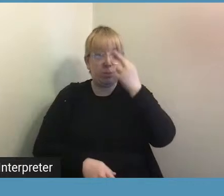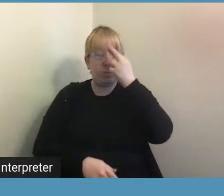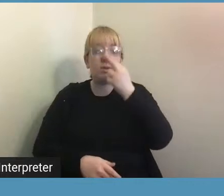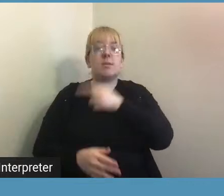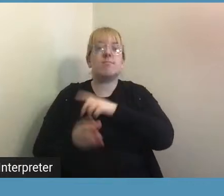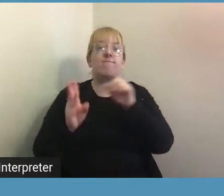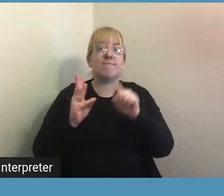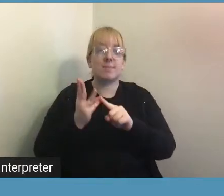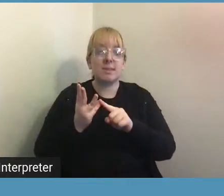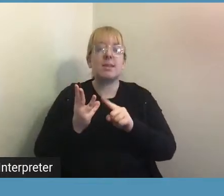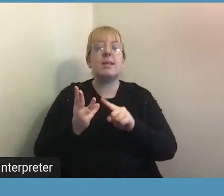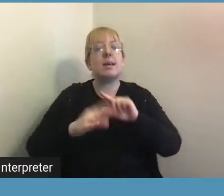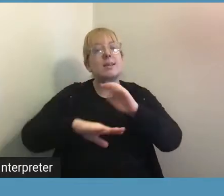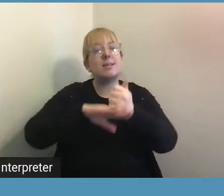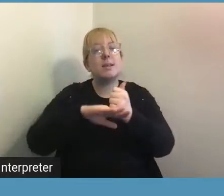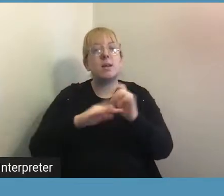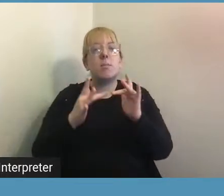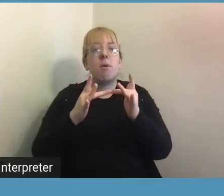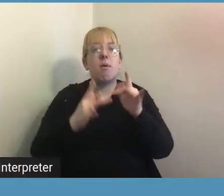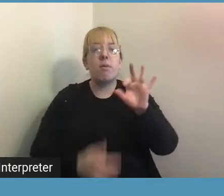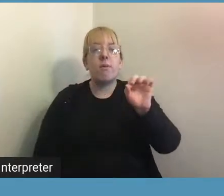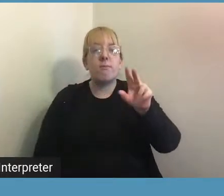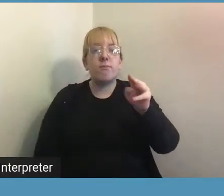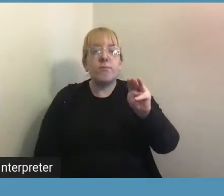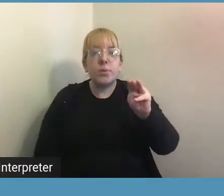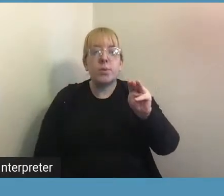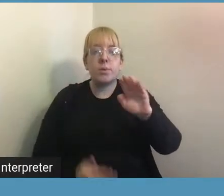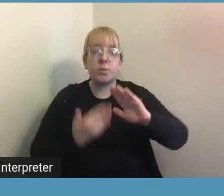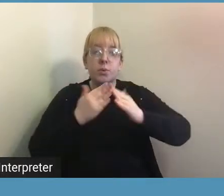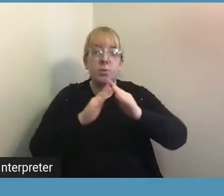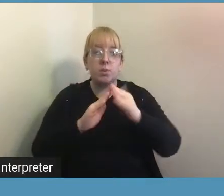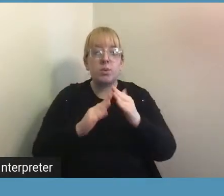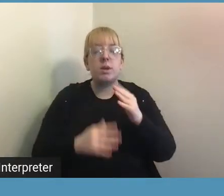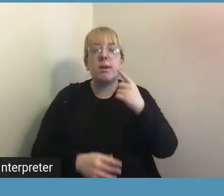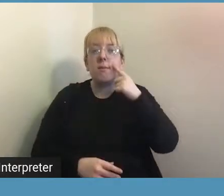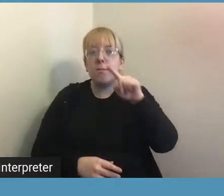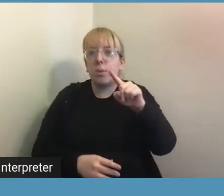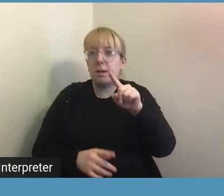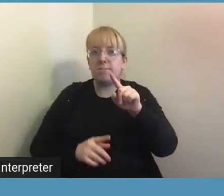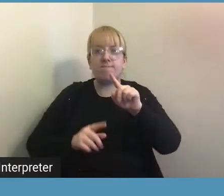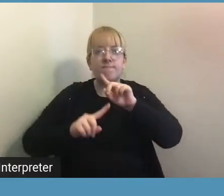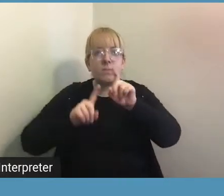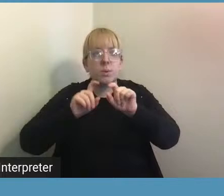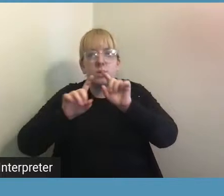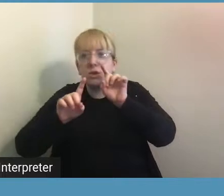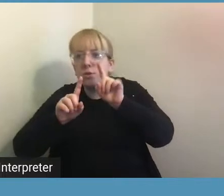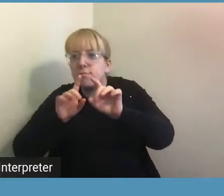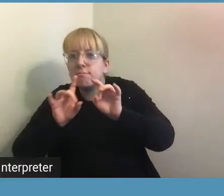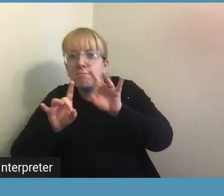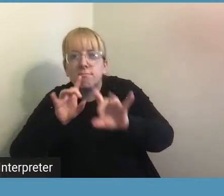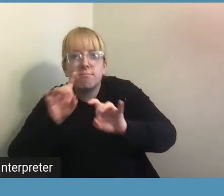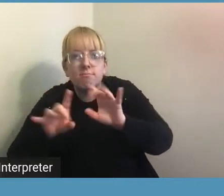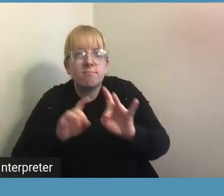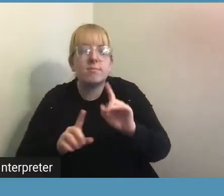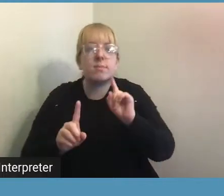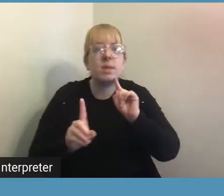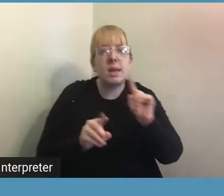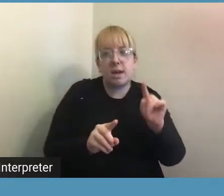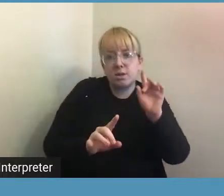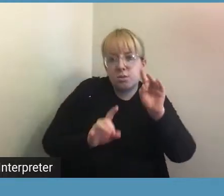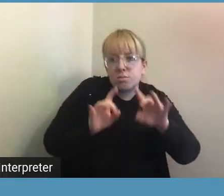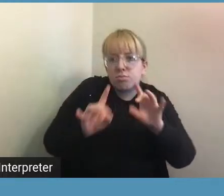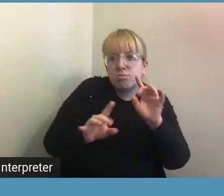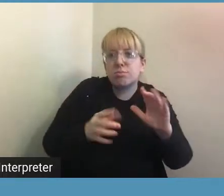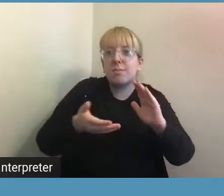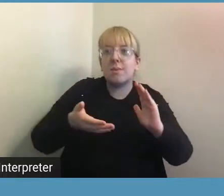have set up an online community forum for raising questions, posting answers, and connecting with your fellow museum practitioners